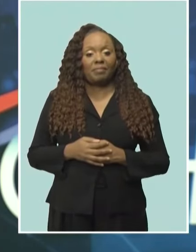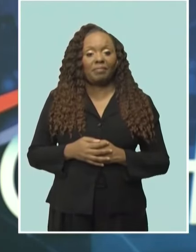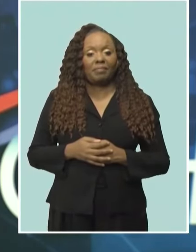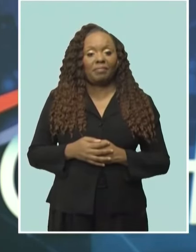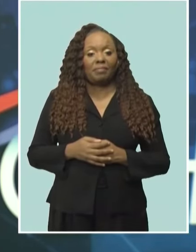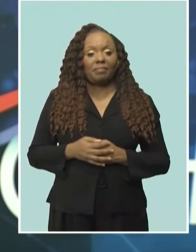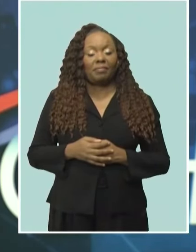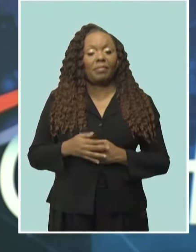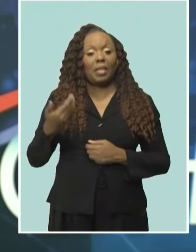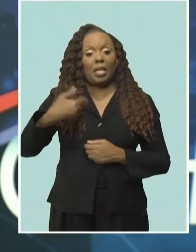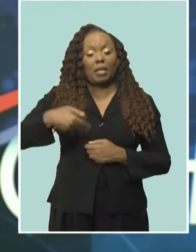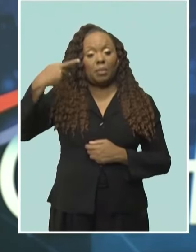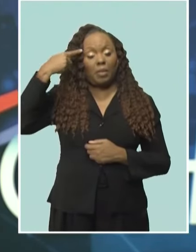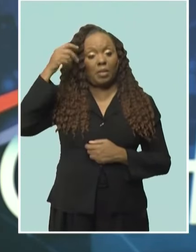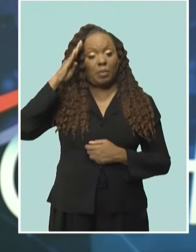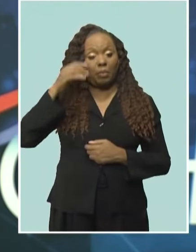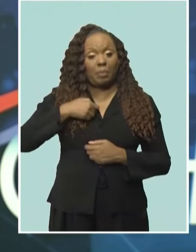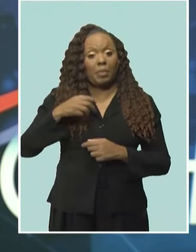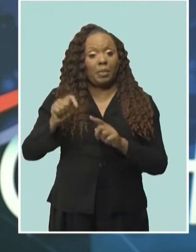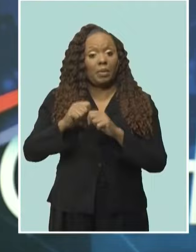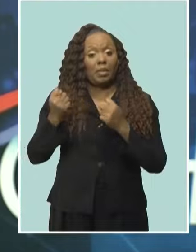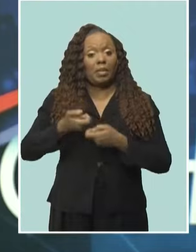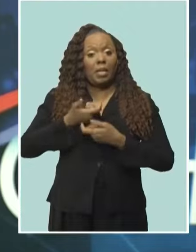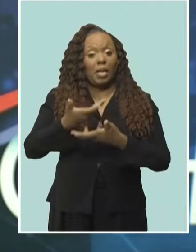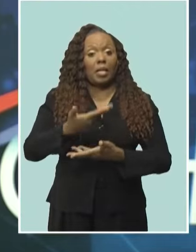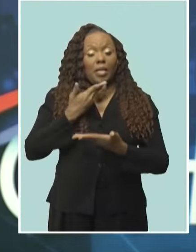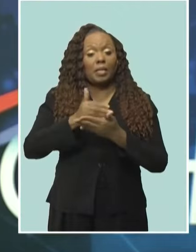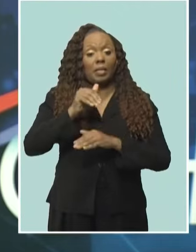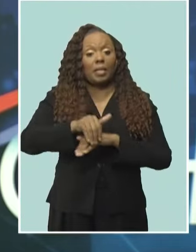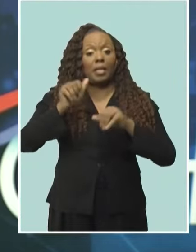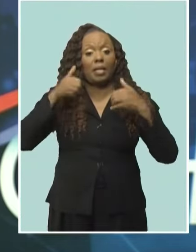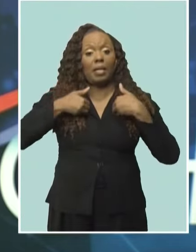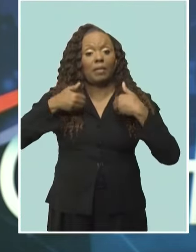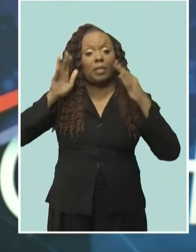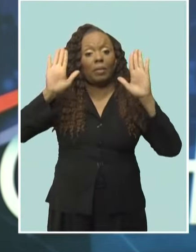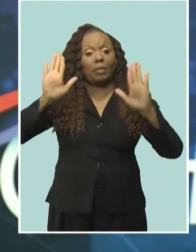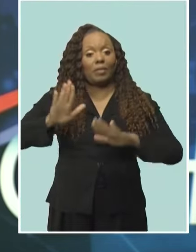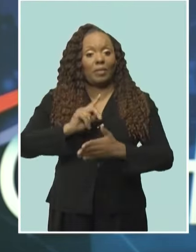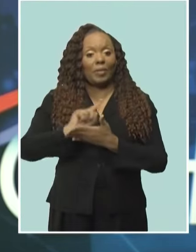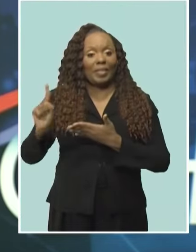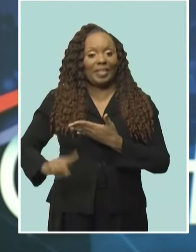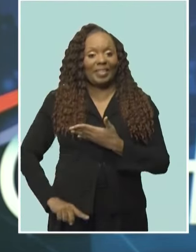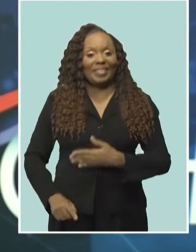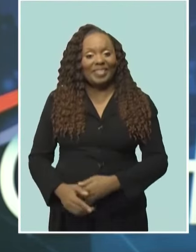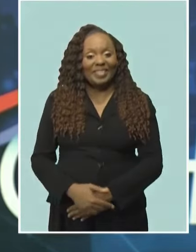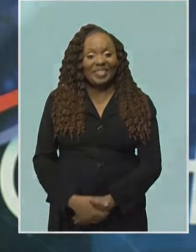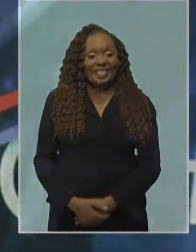it with us. I'm Pearson Bowen. For the crew, to all of you, good night. Have a wonderful weekend.